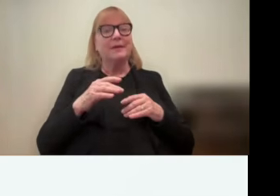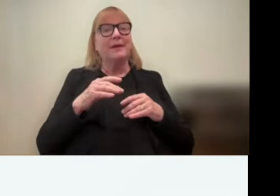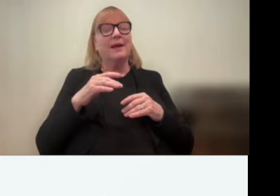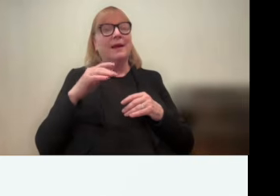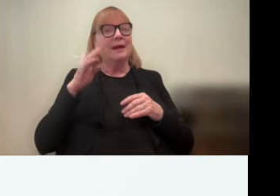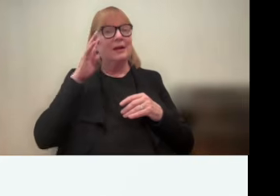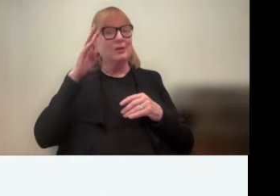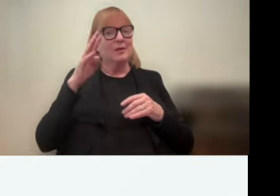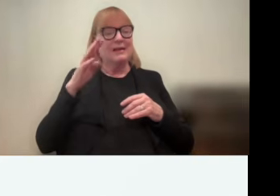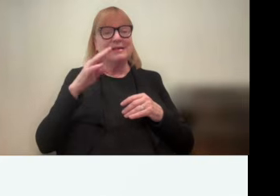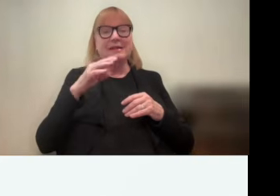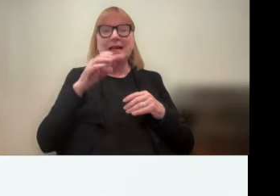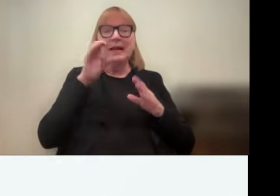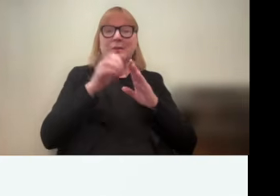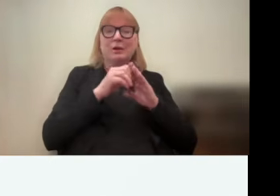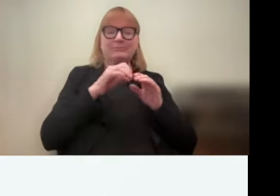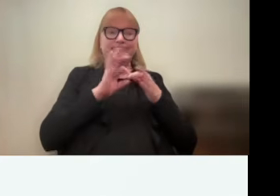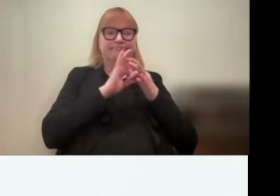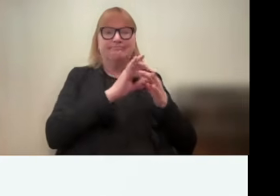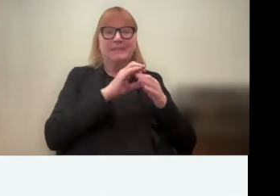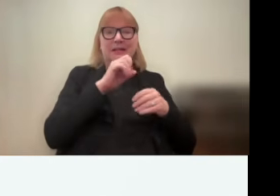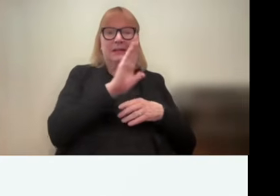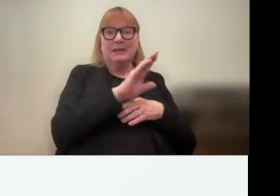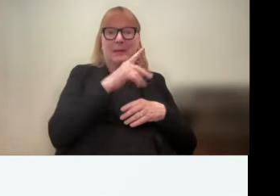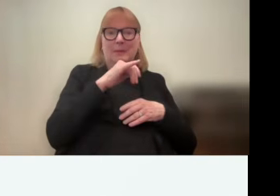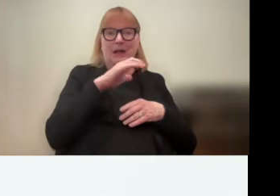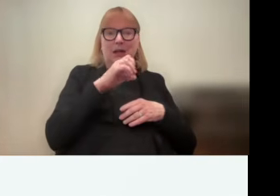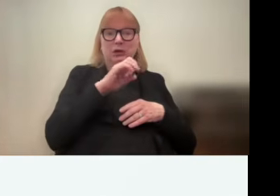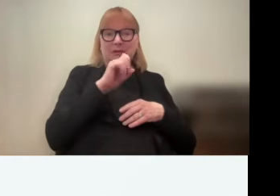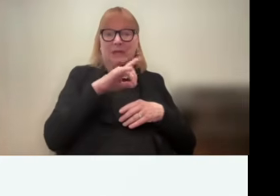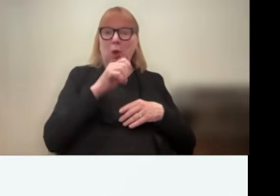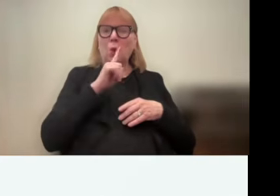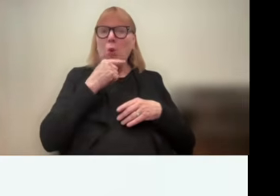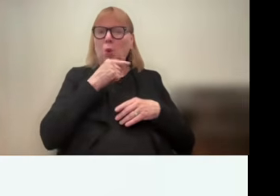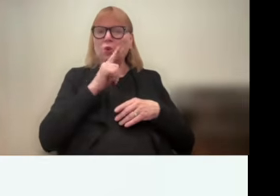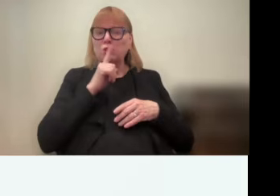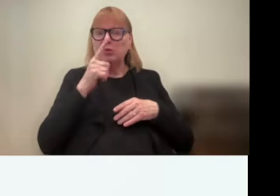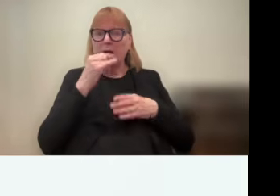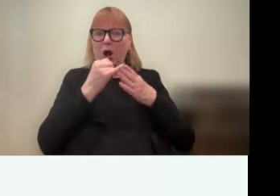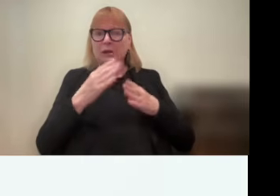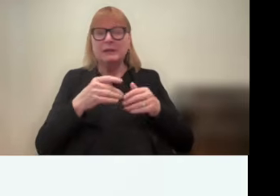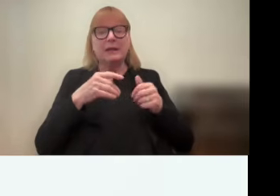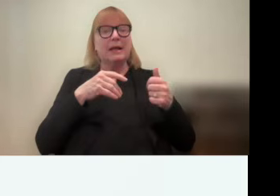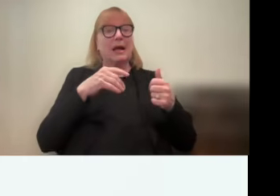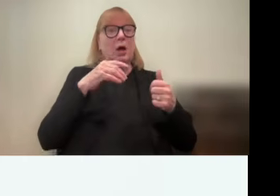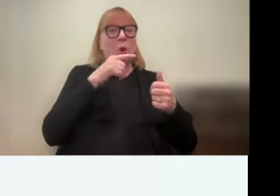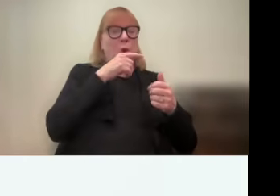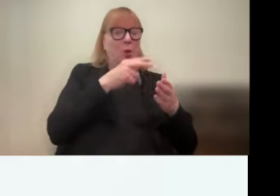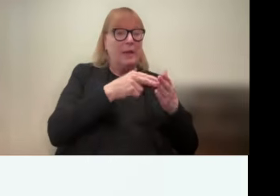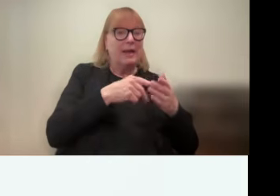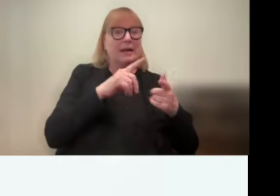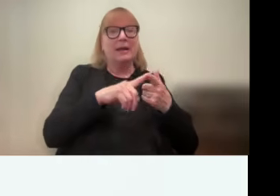the style of Picasso, who is the real artist? The person who wrote the prompt, the engineers who built the system,